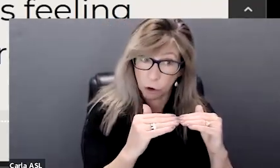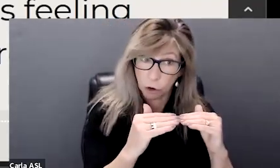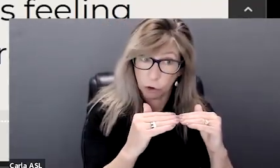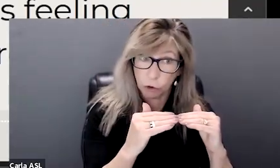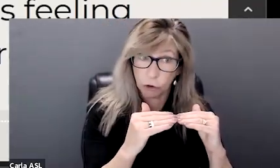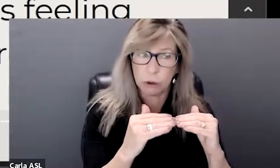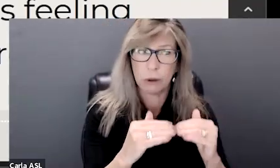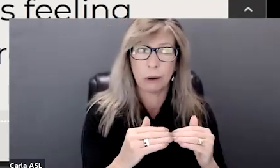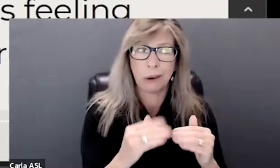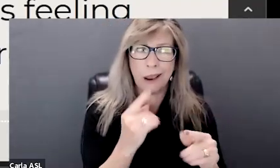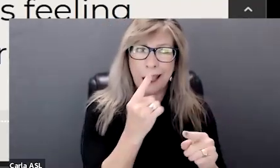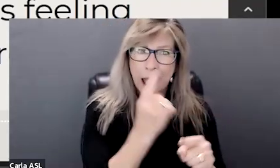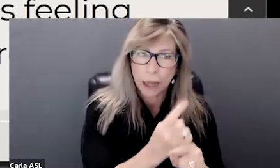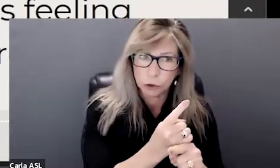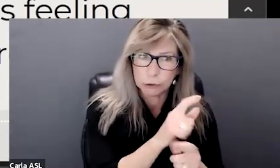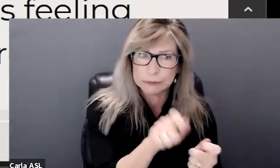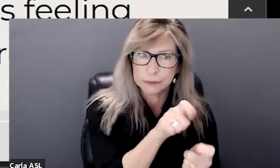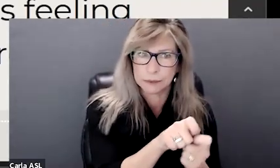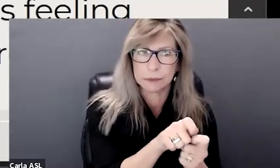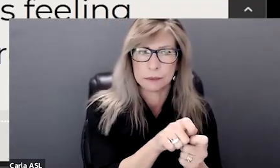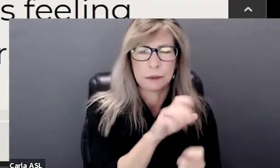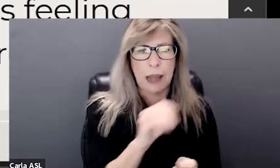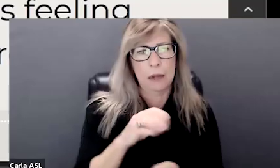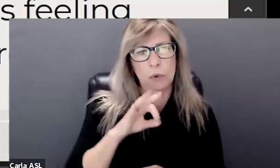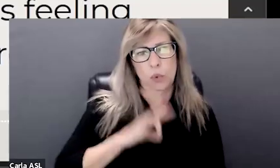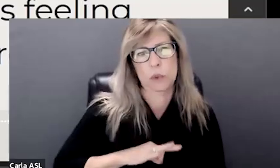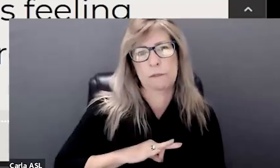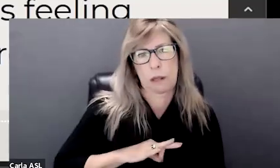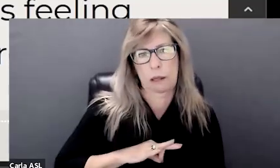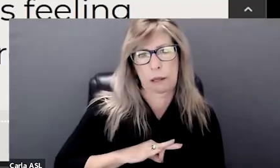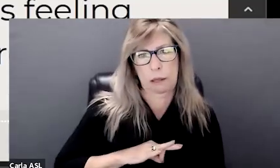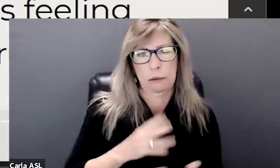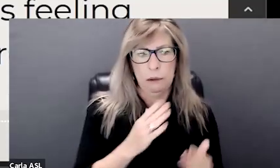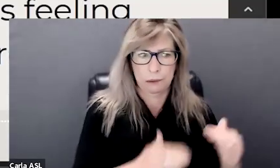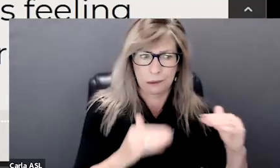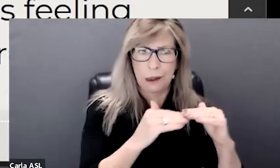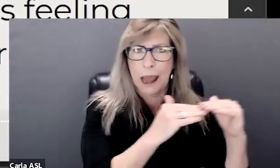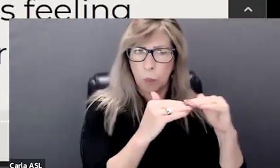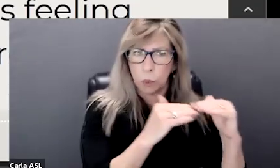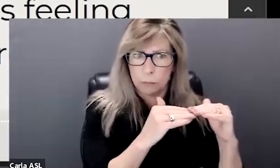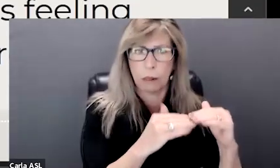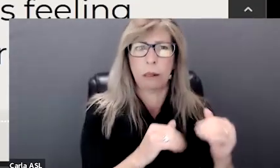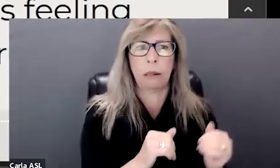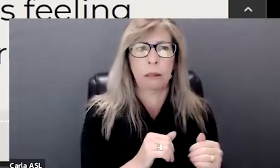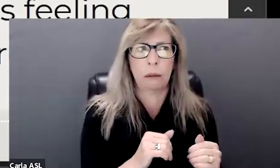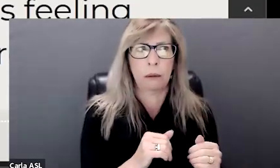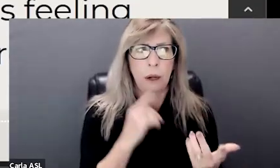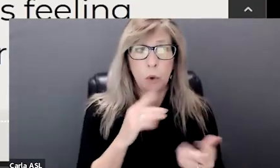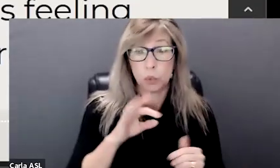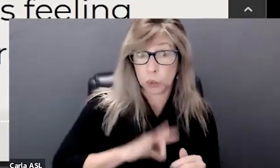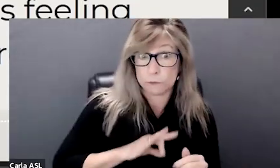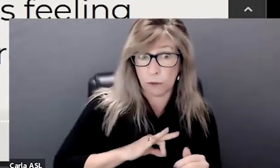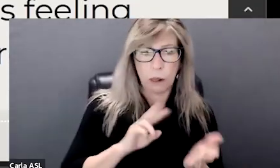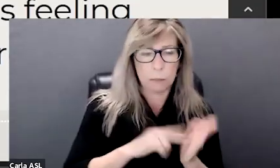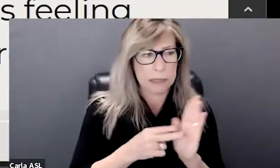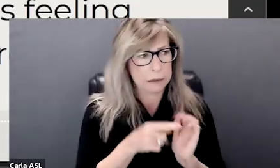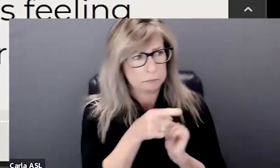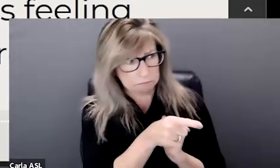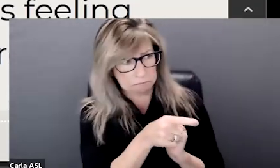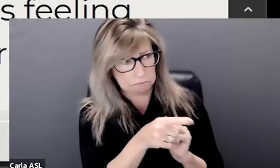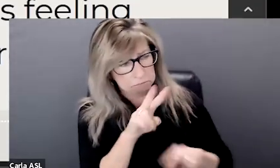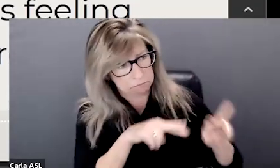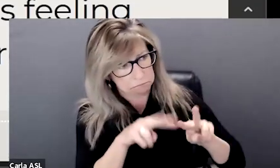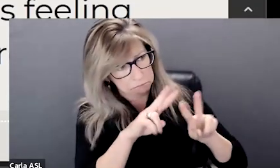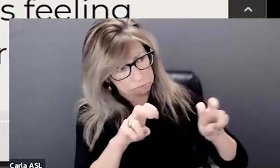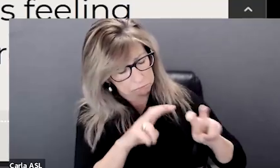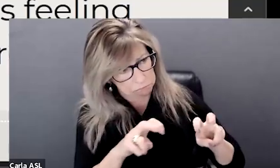equitable. Useful means it yields information that can be used to say, can this person actually do this job? And so if we are using